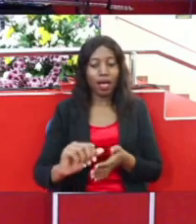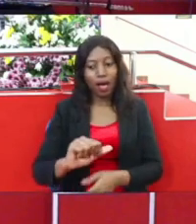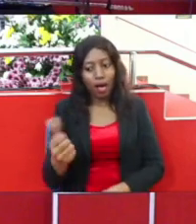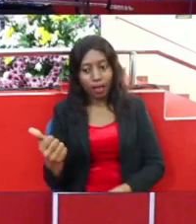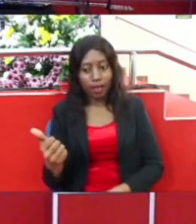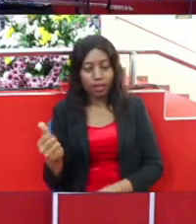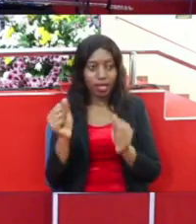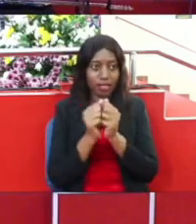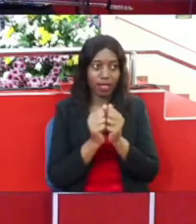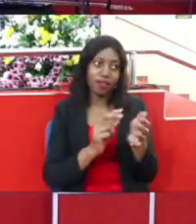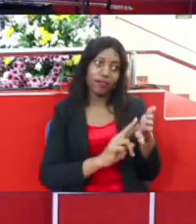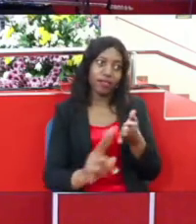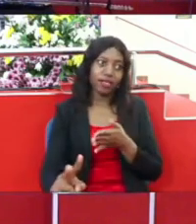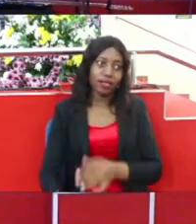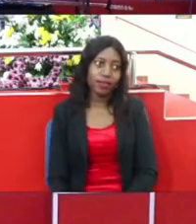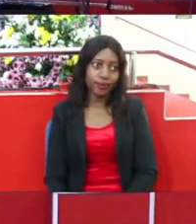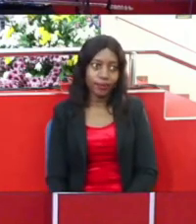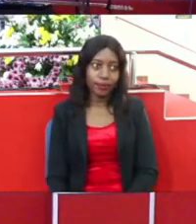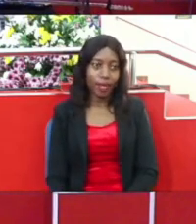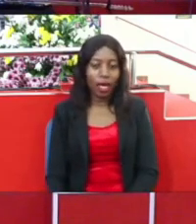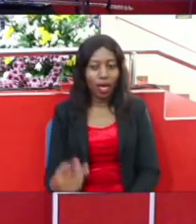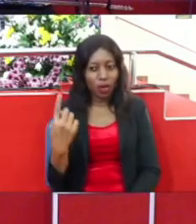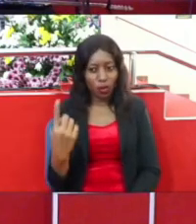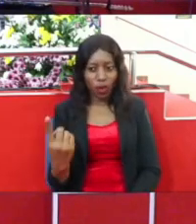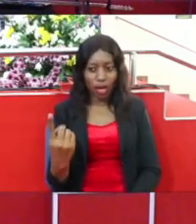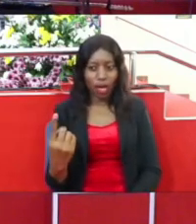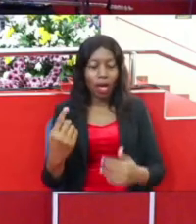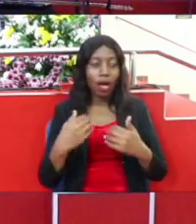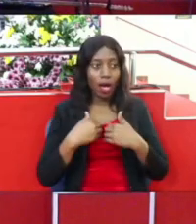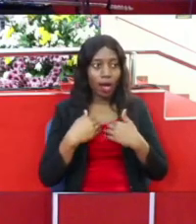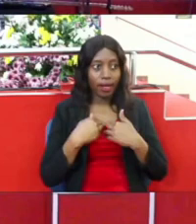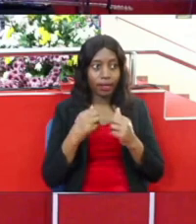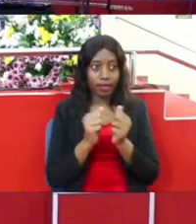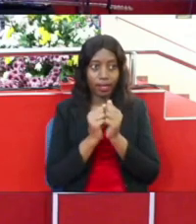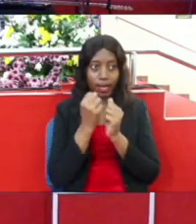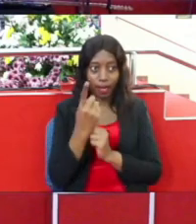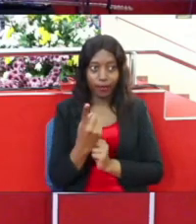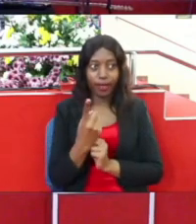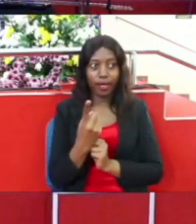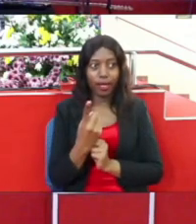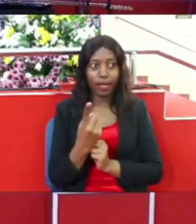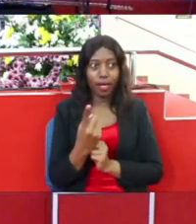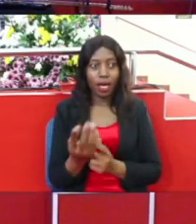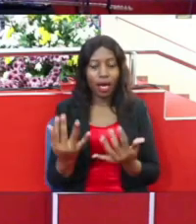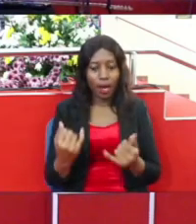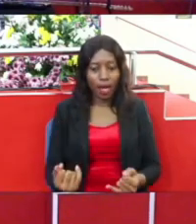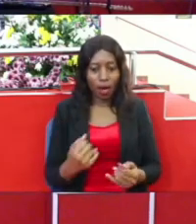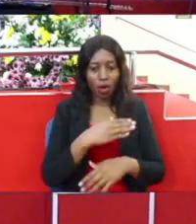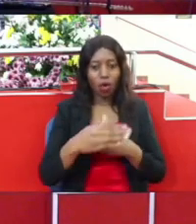mengine ni mistari 10. And one has 11. Na sura moja ina mistari 11. So all these 47 verses, you can